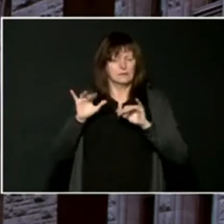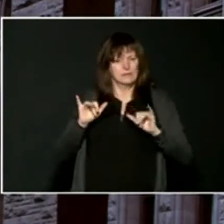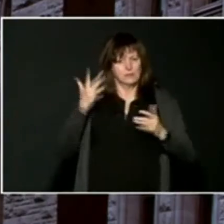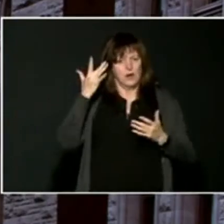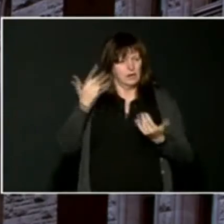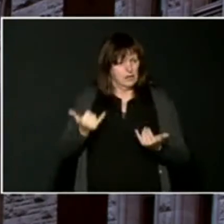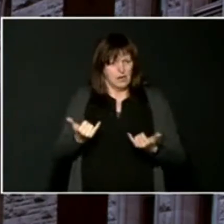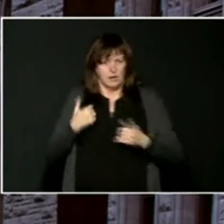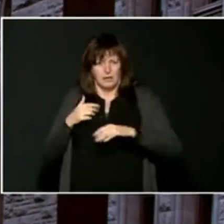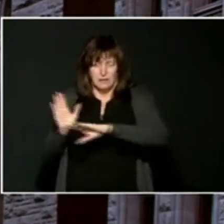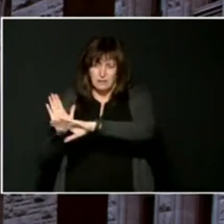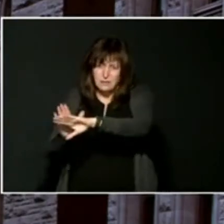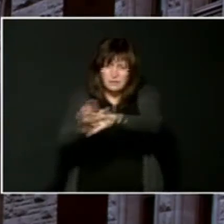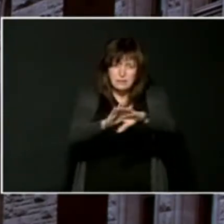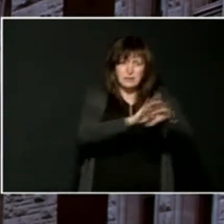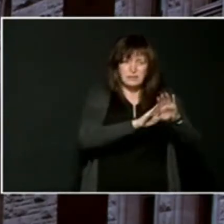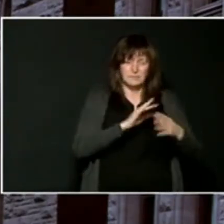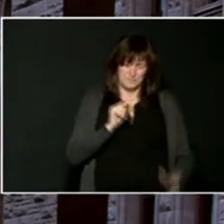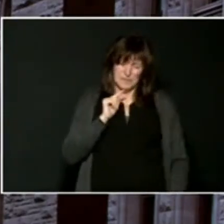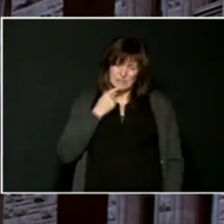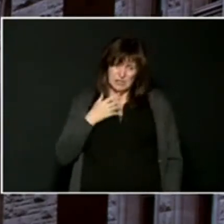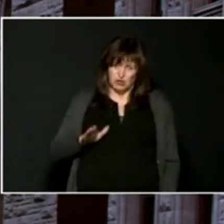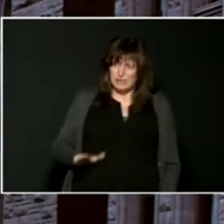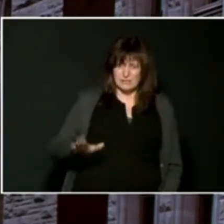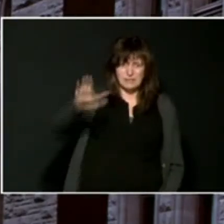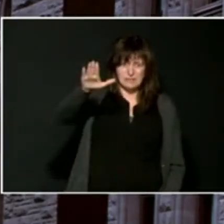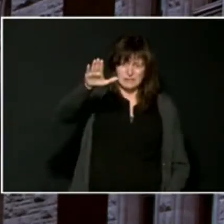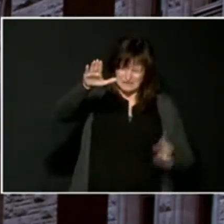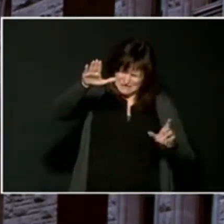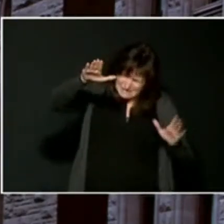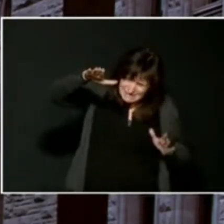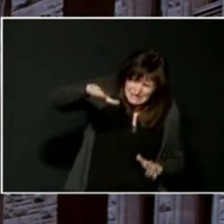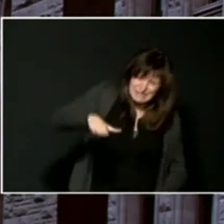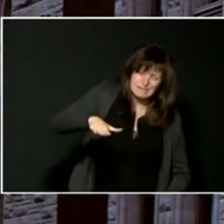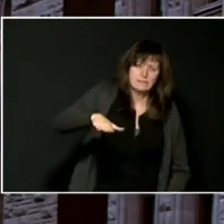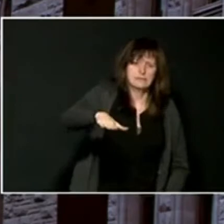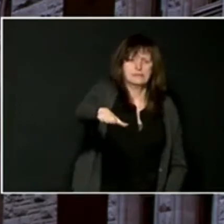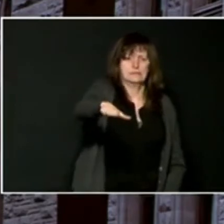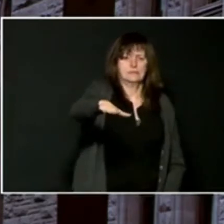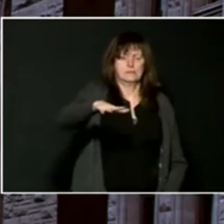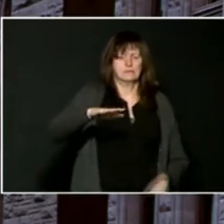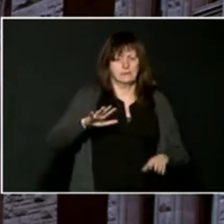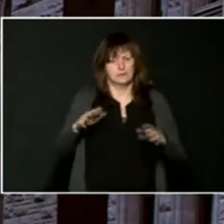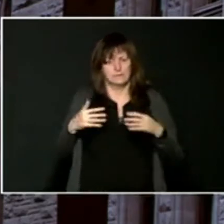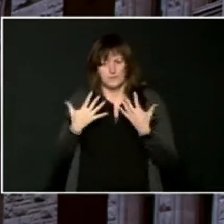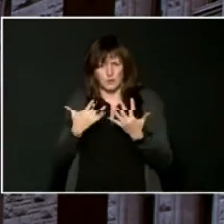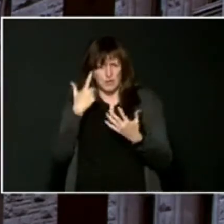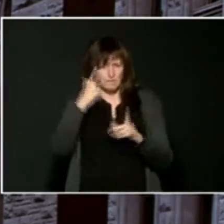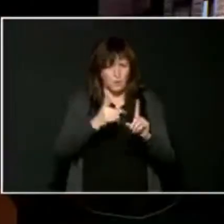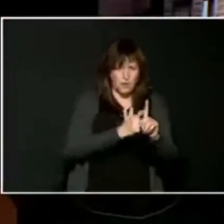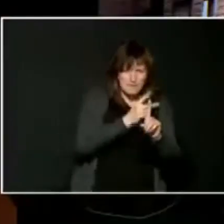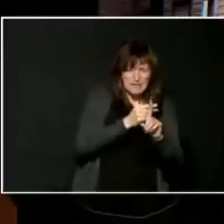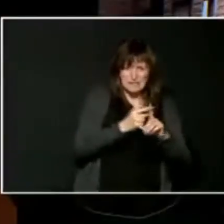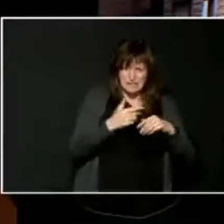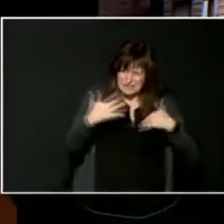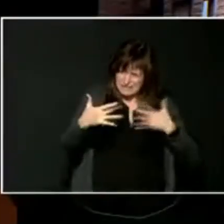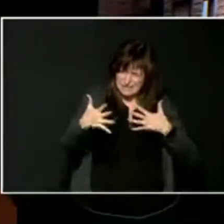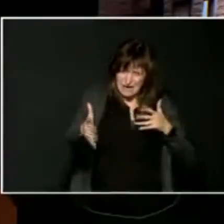time to bend the curve and keep it down while we wait for the vaccinations to catch up. Next